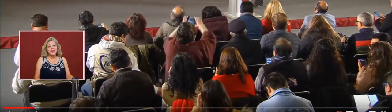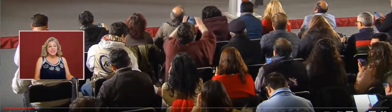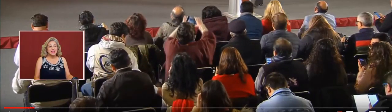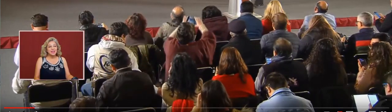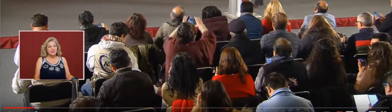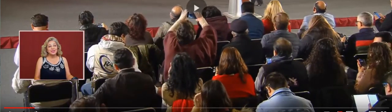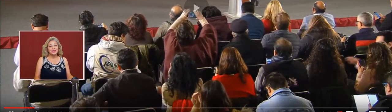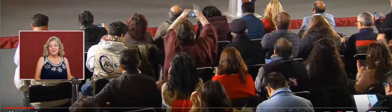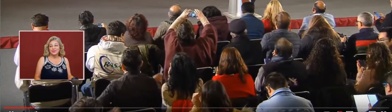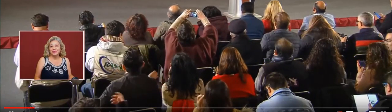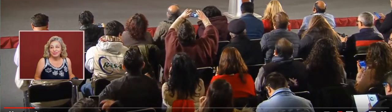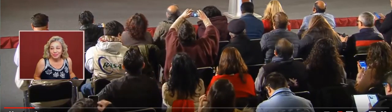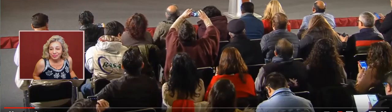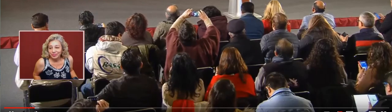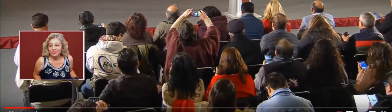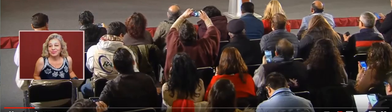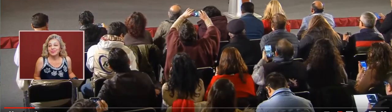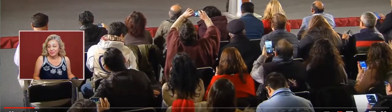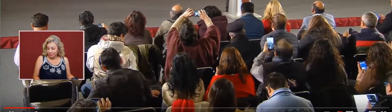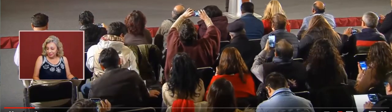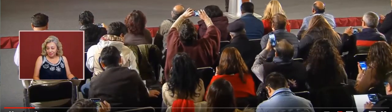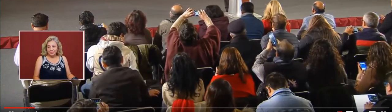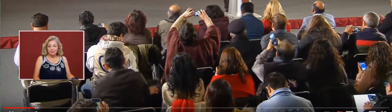And he said hello.